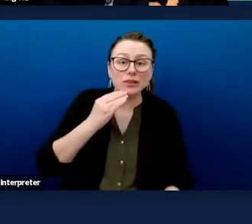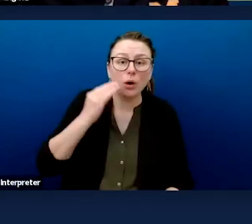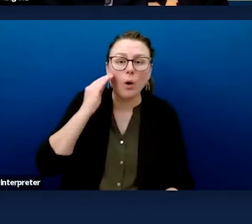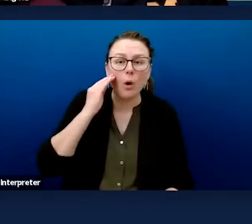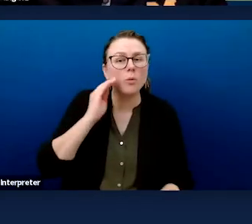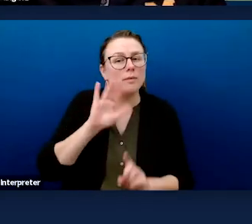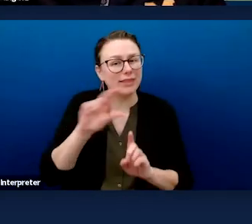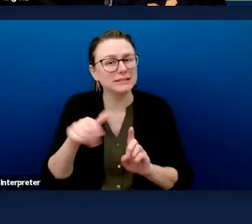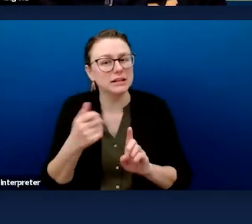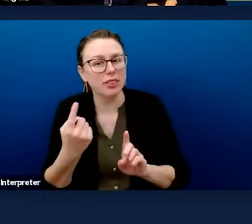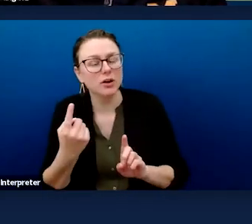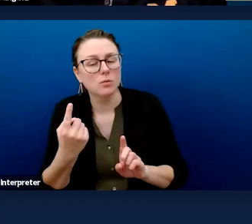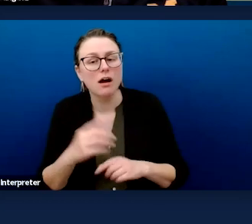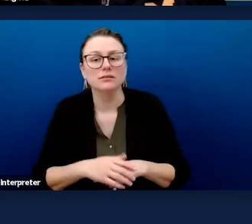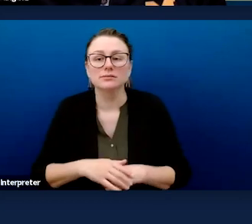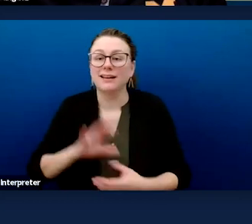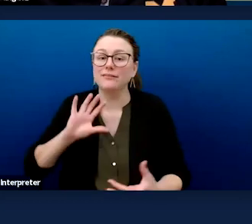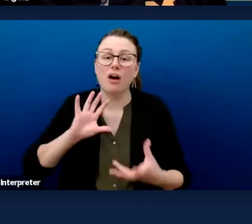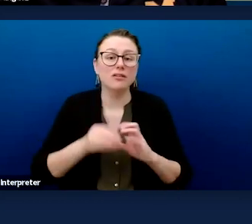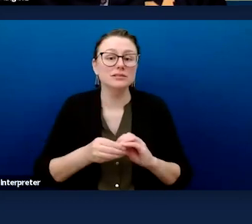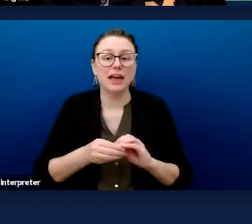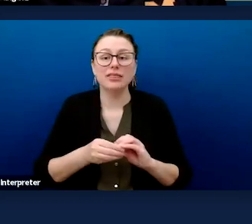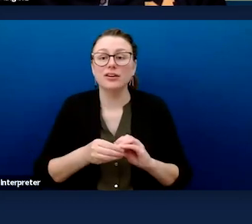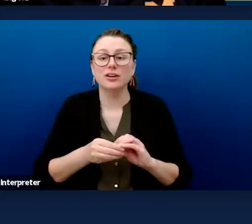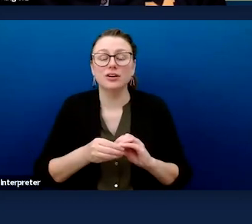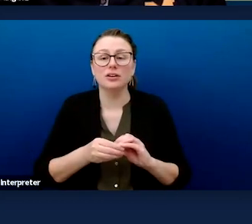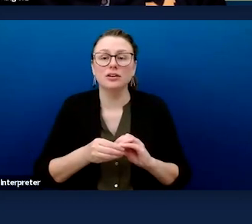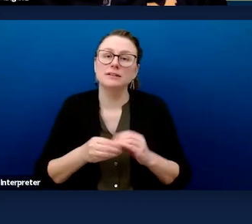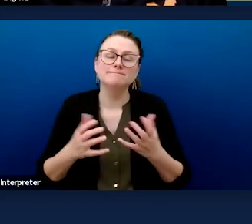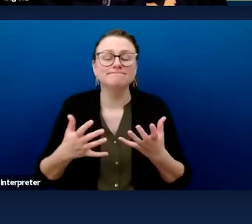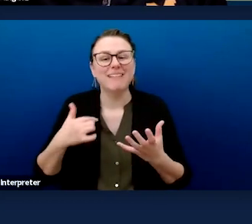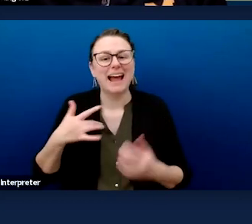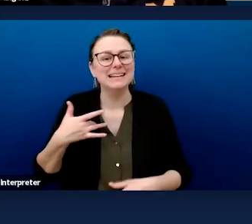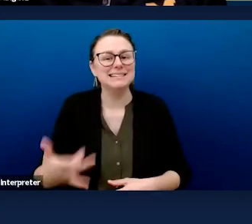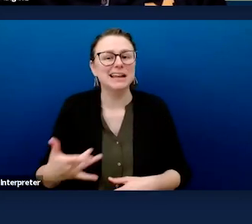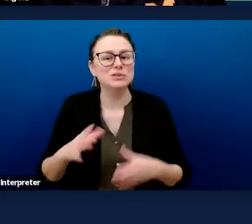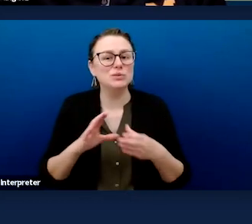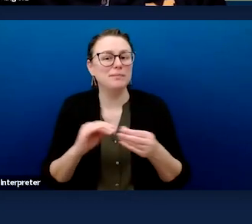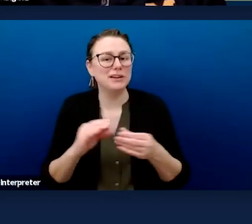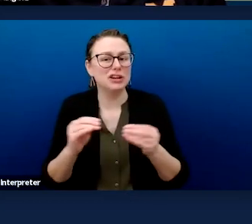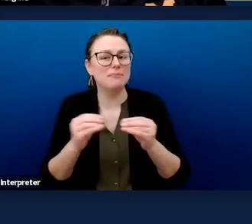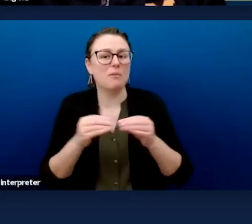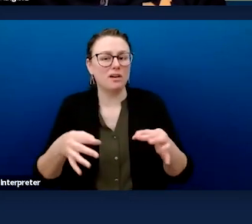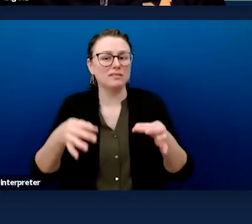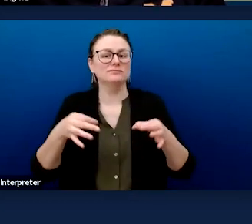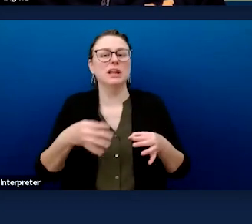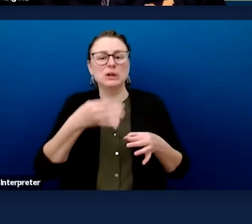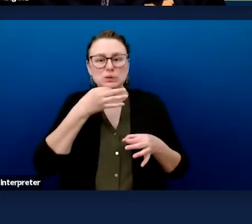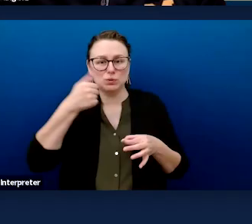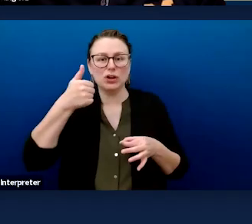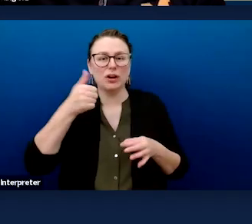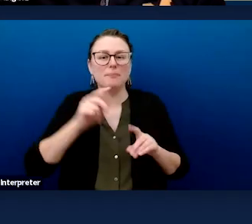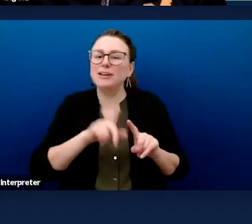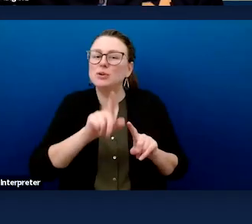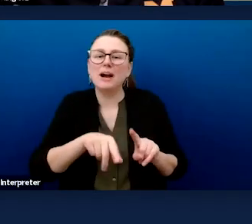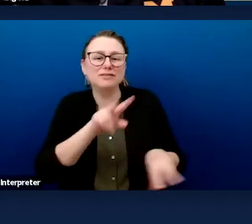one. Altogether, I think I tend to bring it up sooner too, but there is a